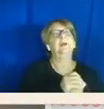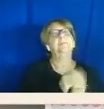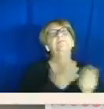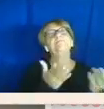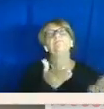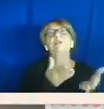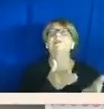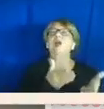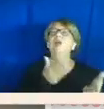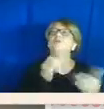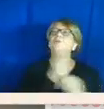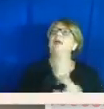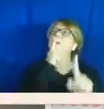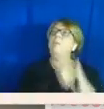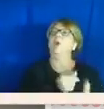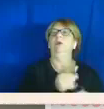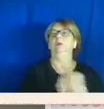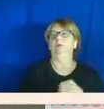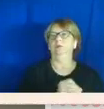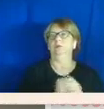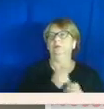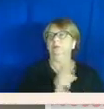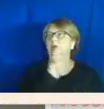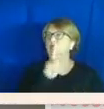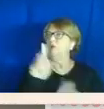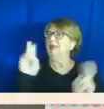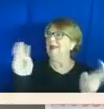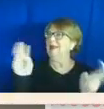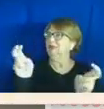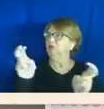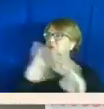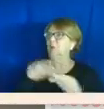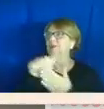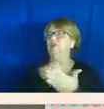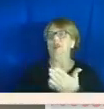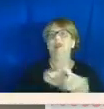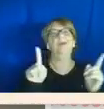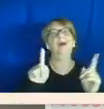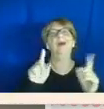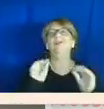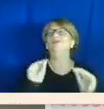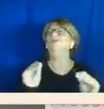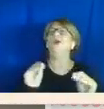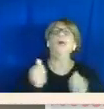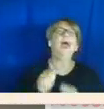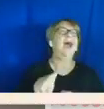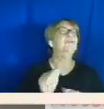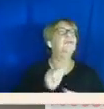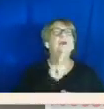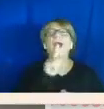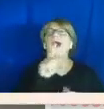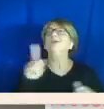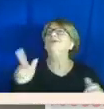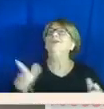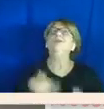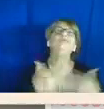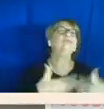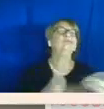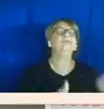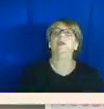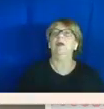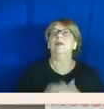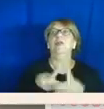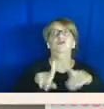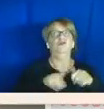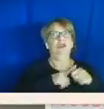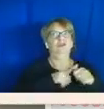point, to make sure that an issue gets on the agenda, but there's no effort to actually move it. The original ADA was